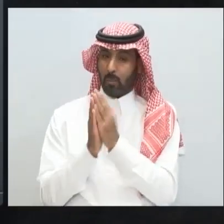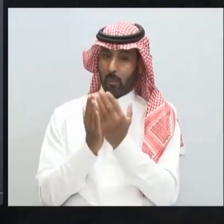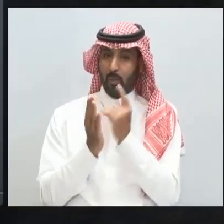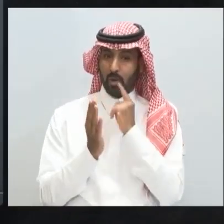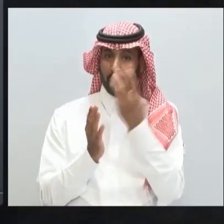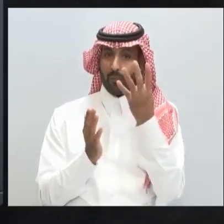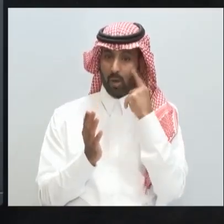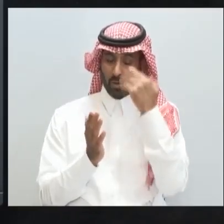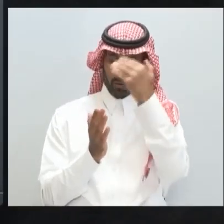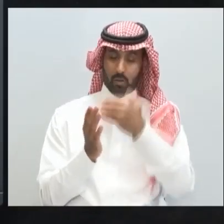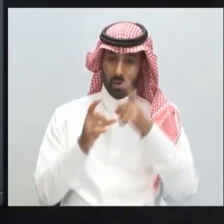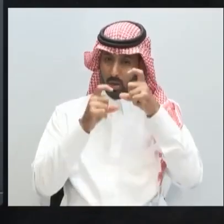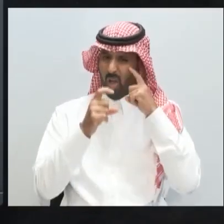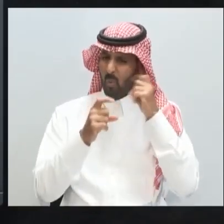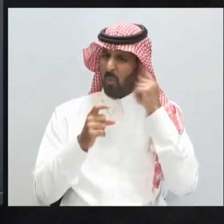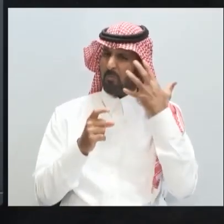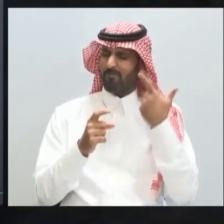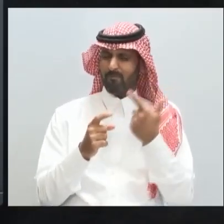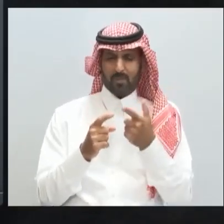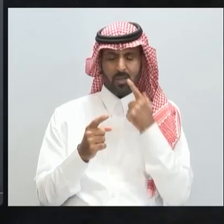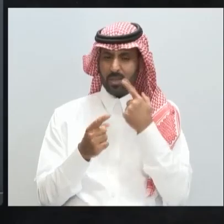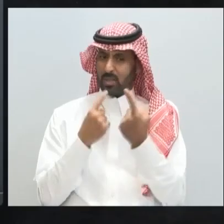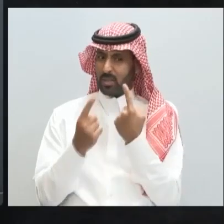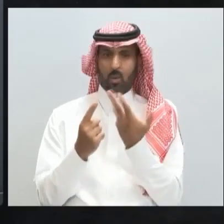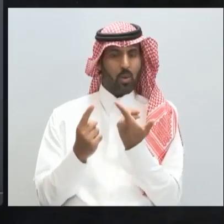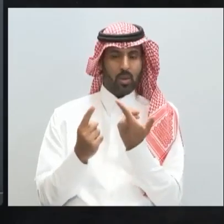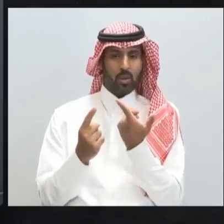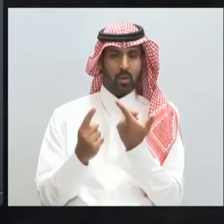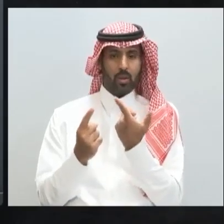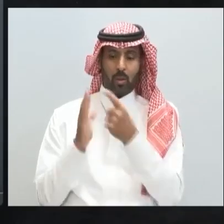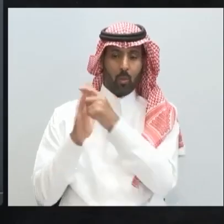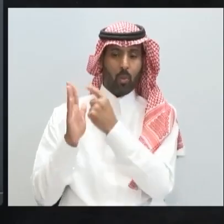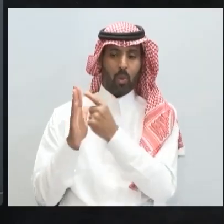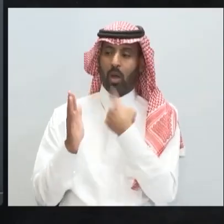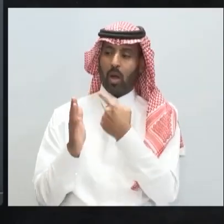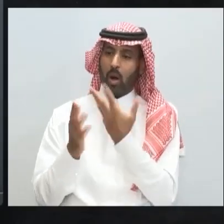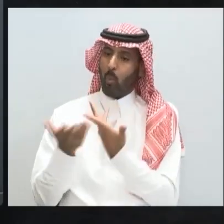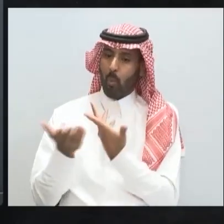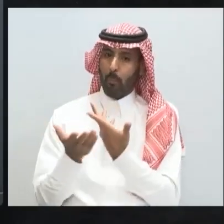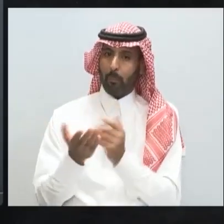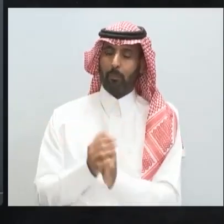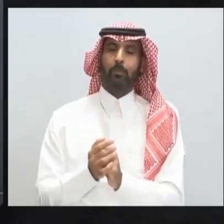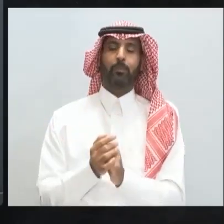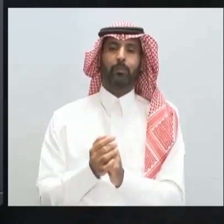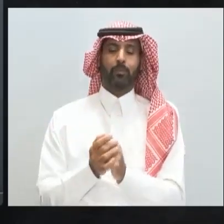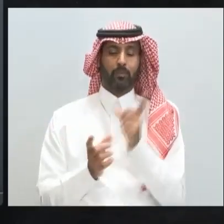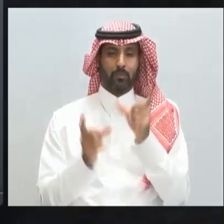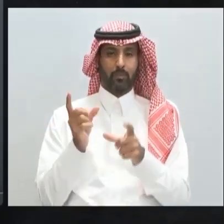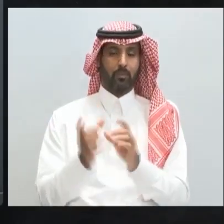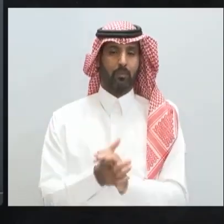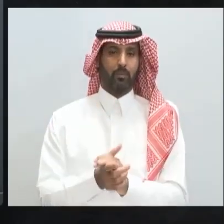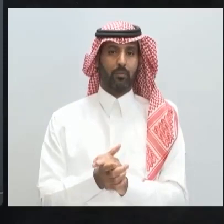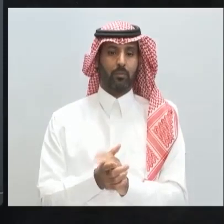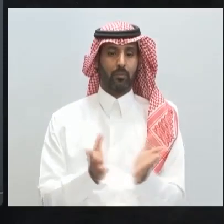and look at the pictures. Try to guess the conversation, the topic of the conversation. What is it